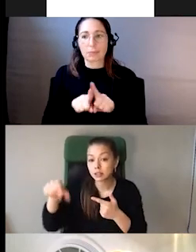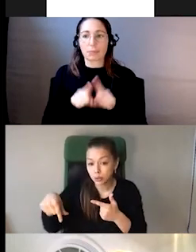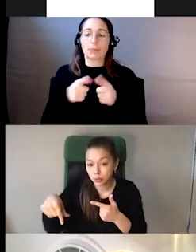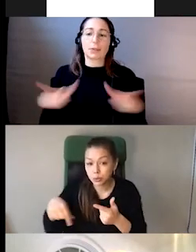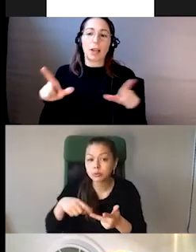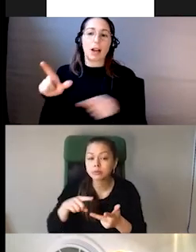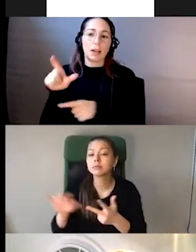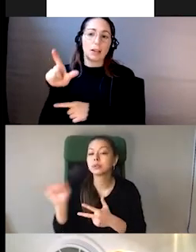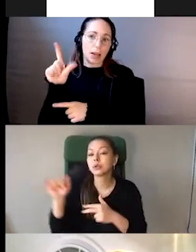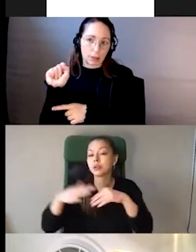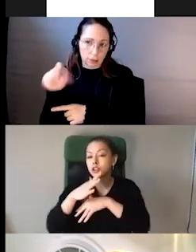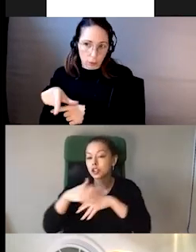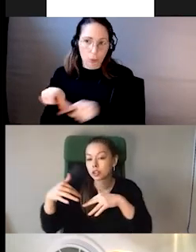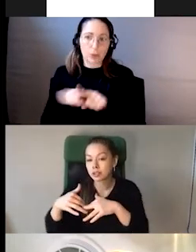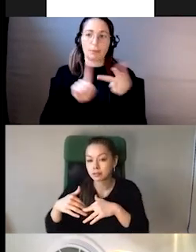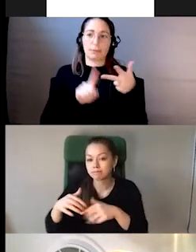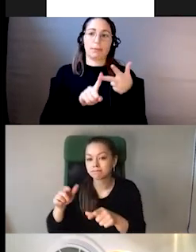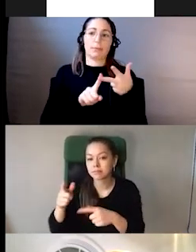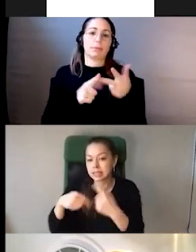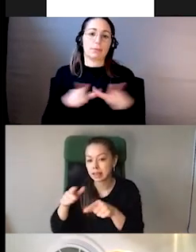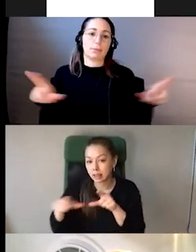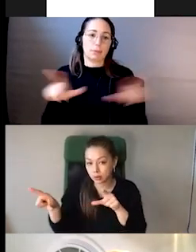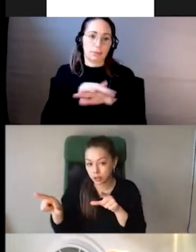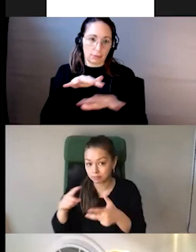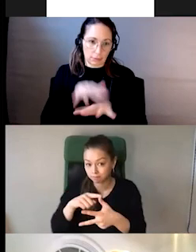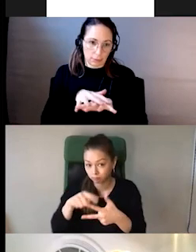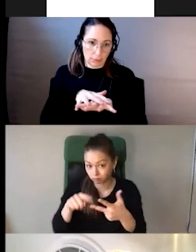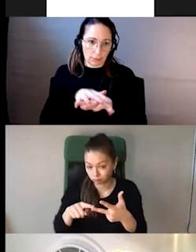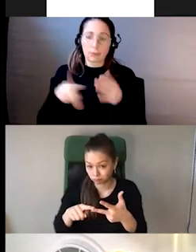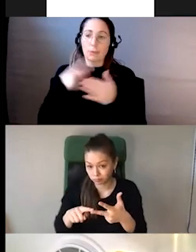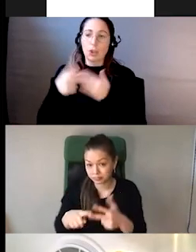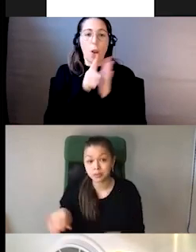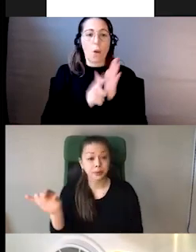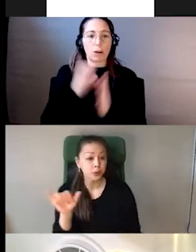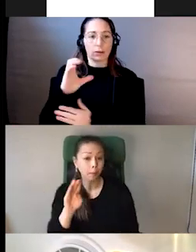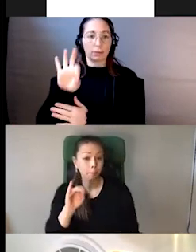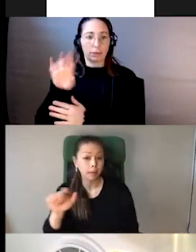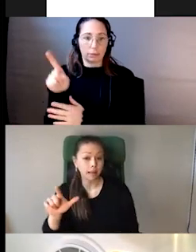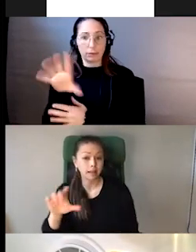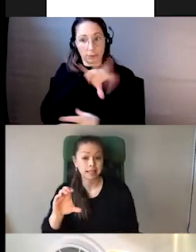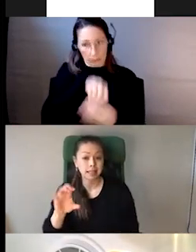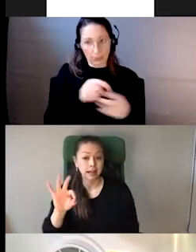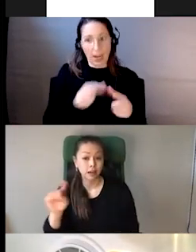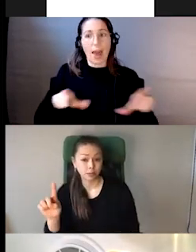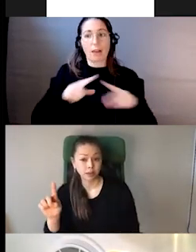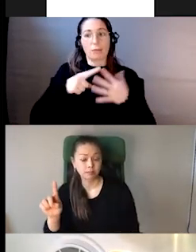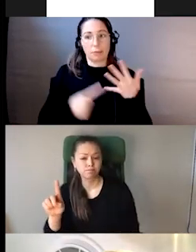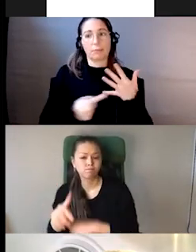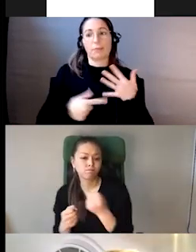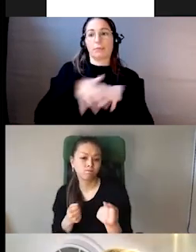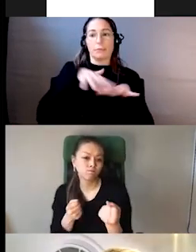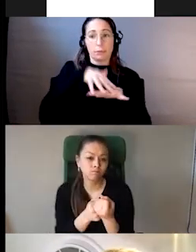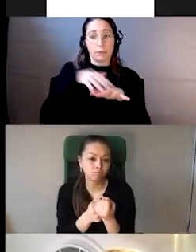Languages. And Bill C-91 includes supporting Indigenous Sign Languages as well as